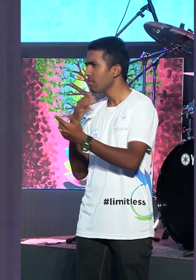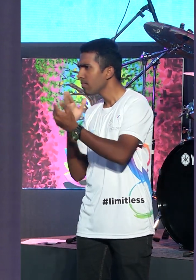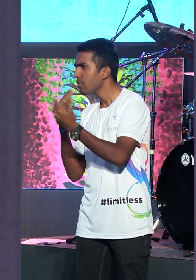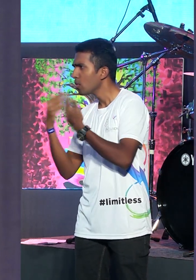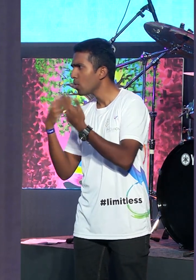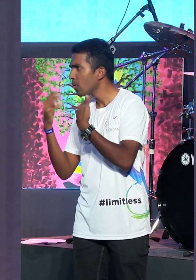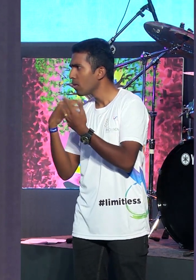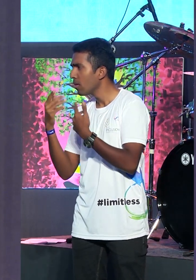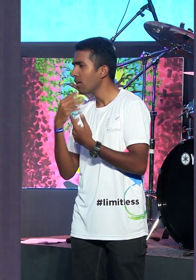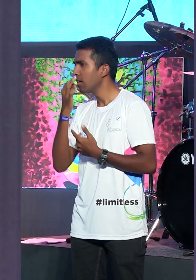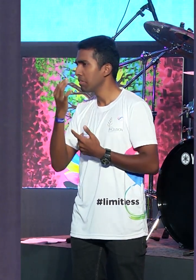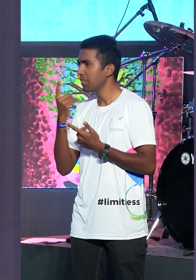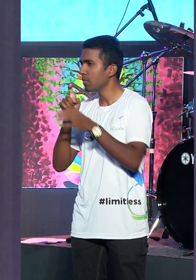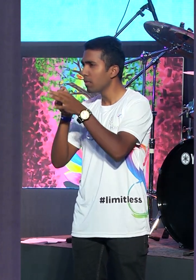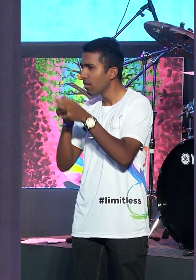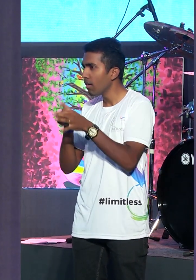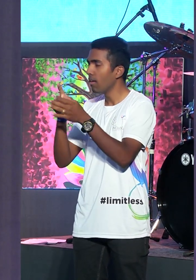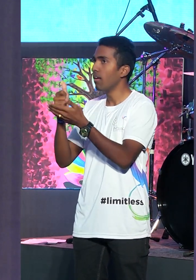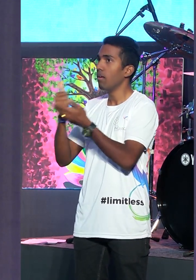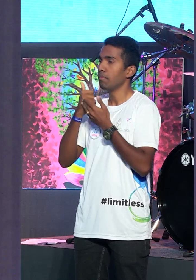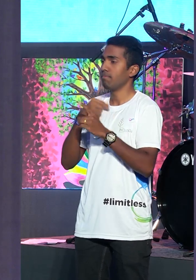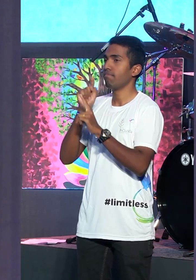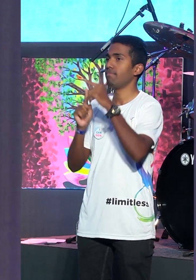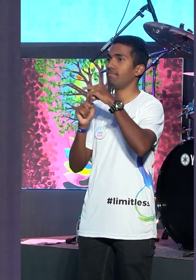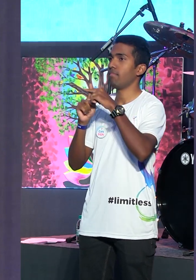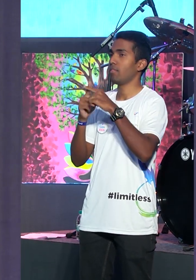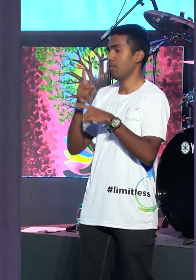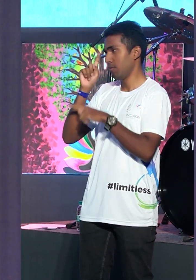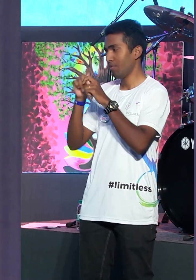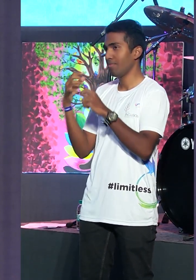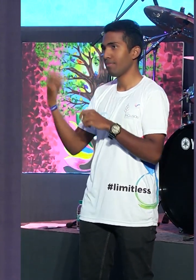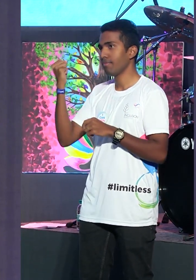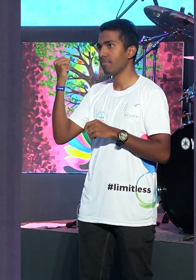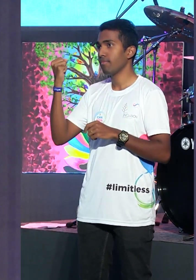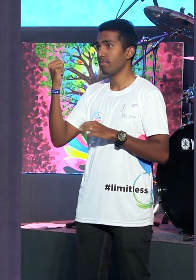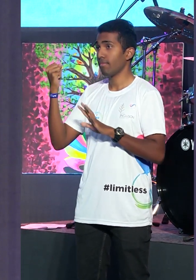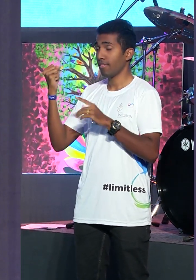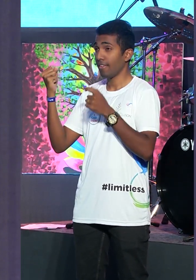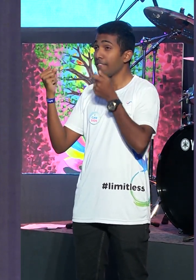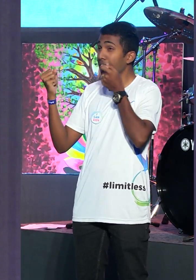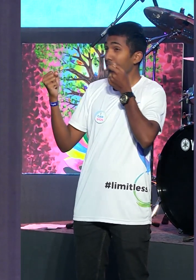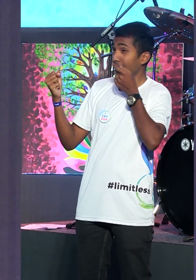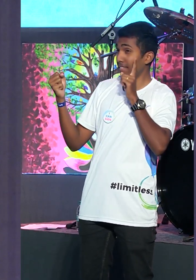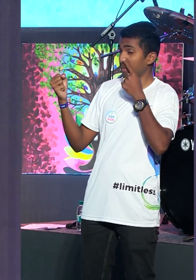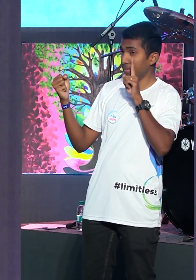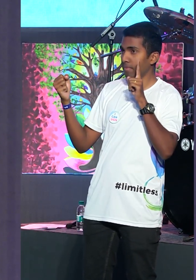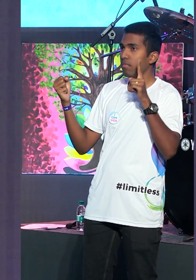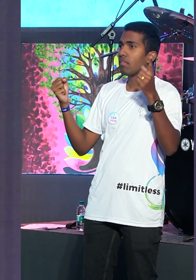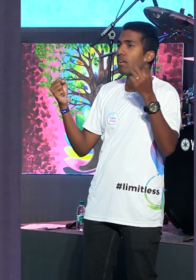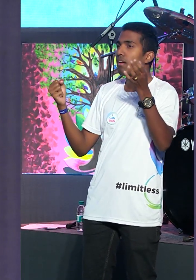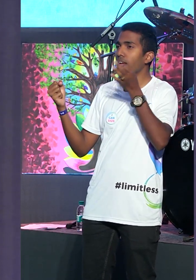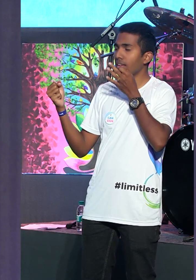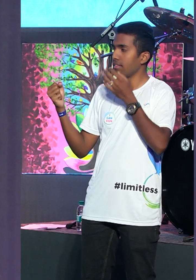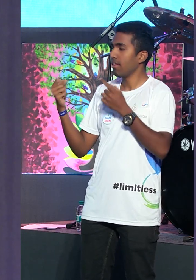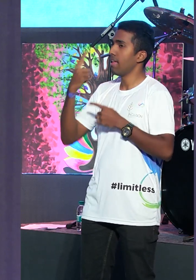career in the IT field as well. My parents decided to retire and take me with them to India. I joined a software testing institute